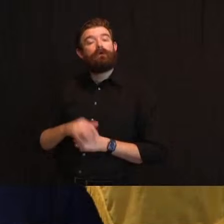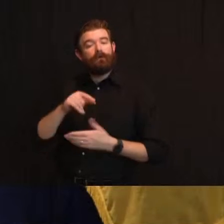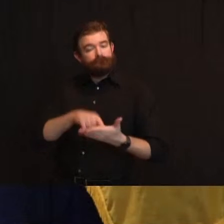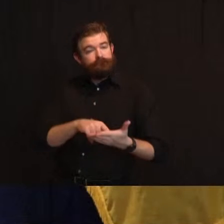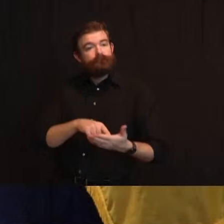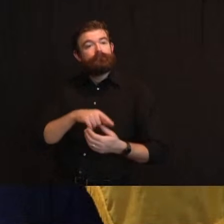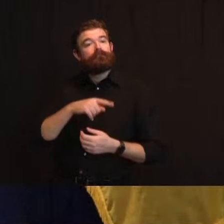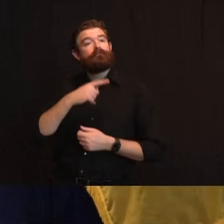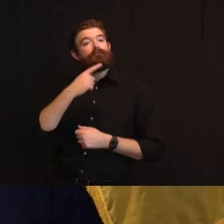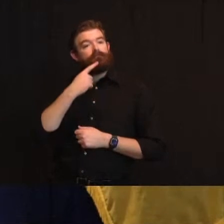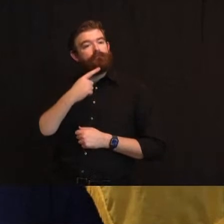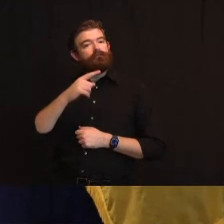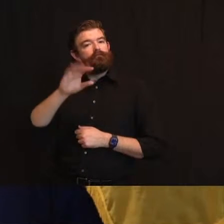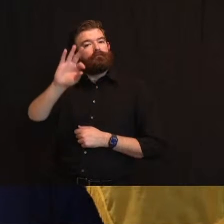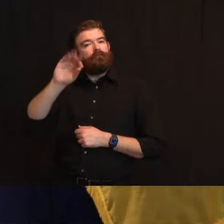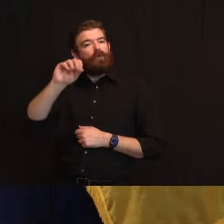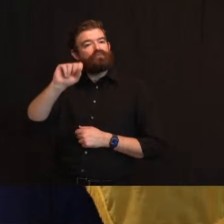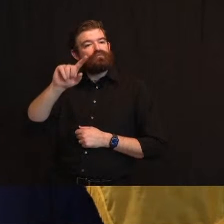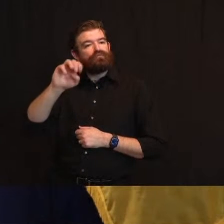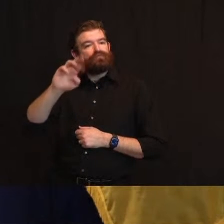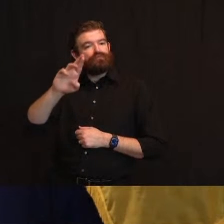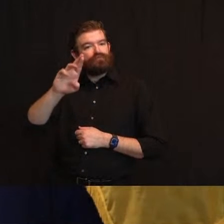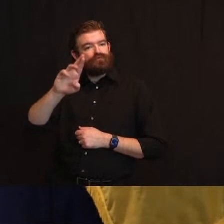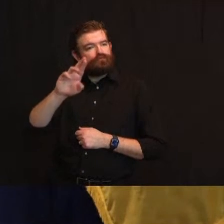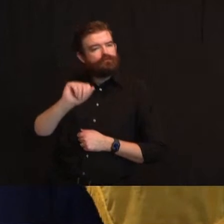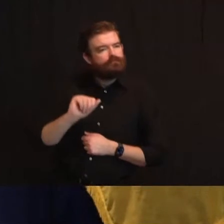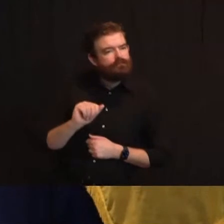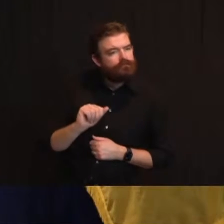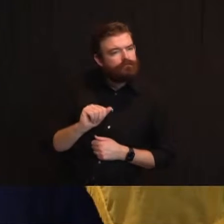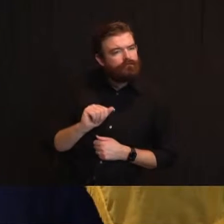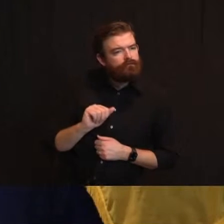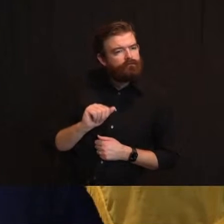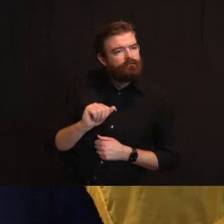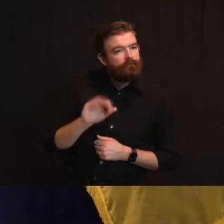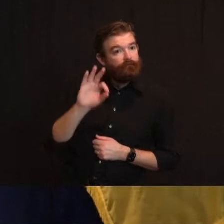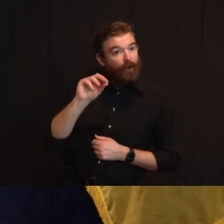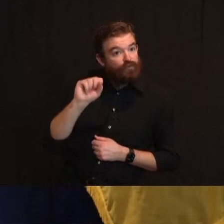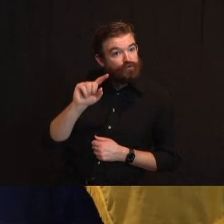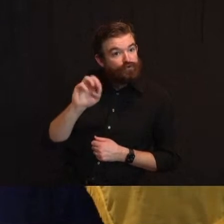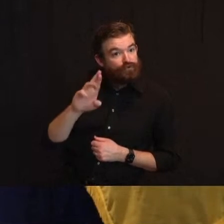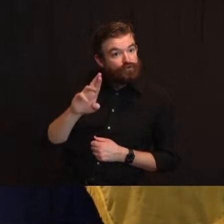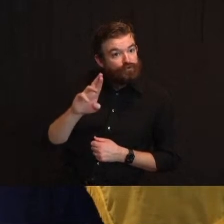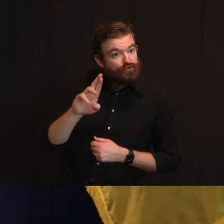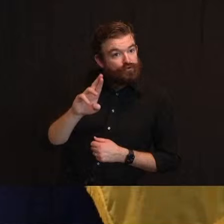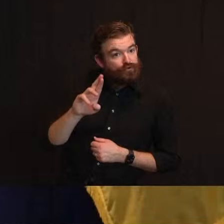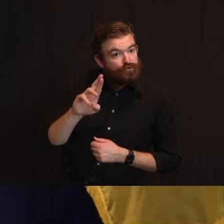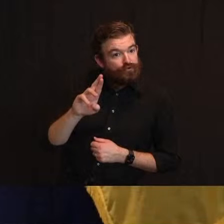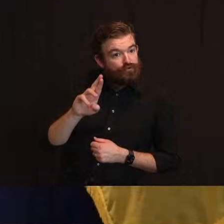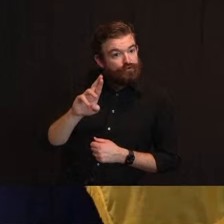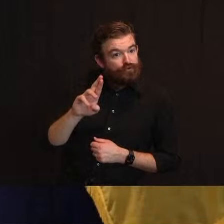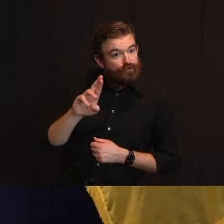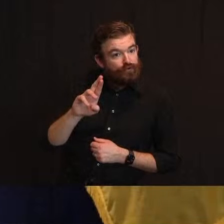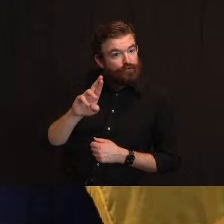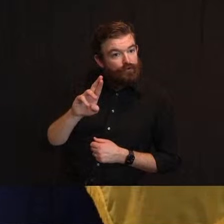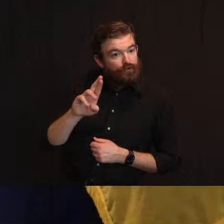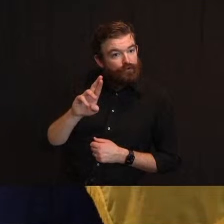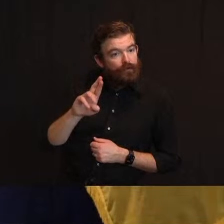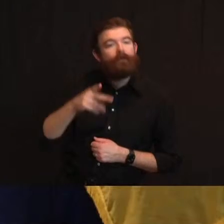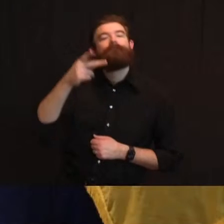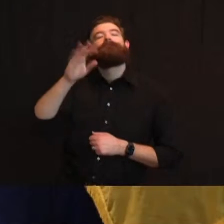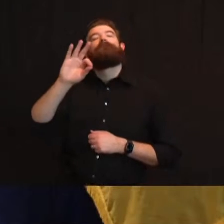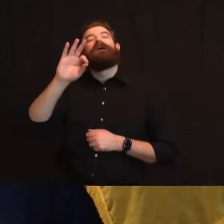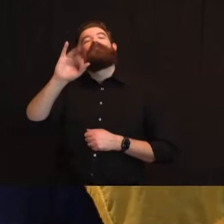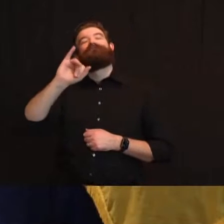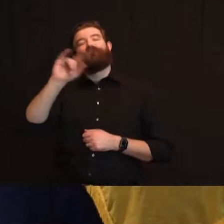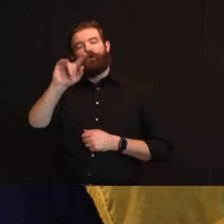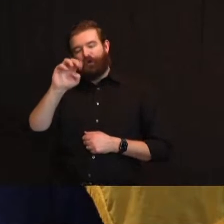for optimism in this week's statistics, new cases and hospitalizations, in that, while still elevated, have yet to show signs of a significant spike from the